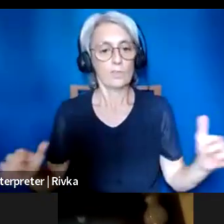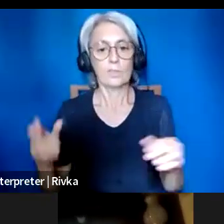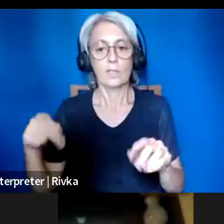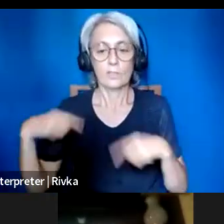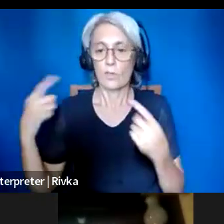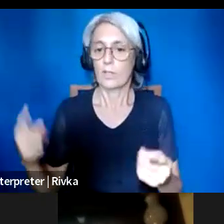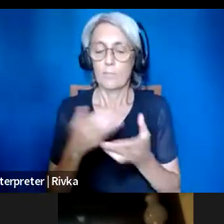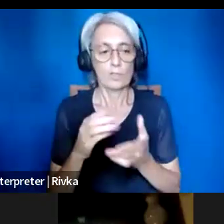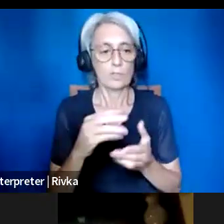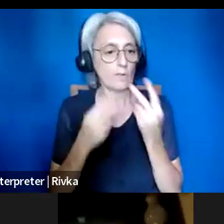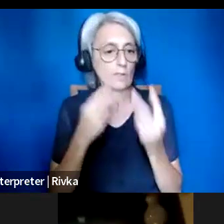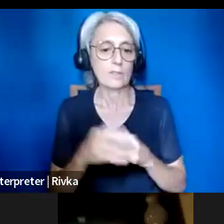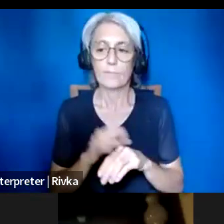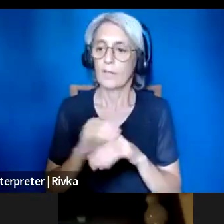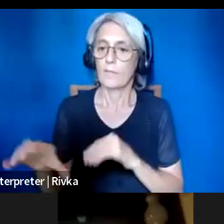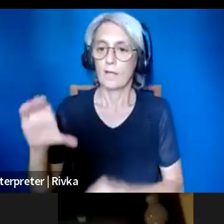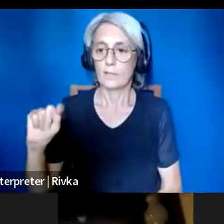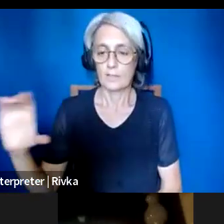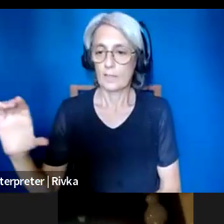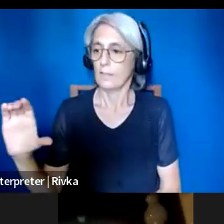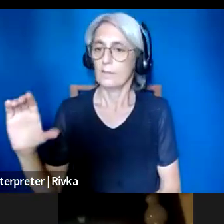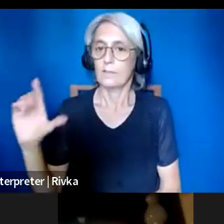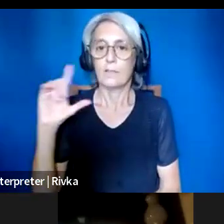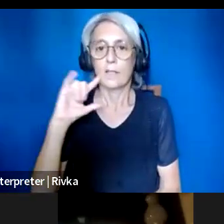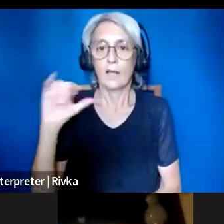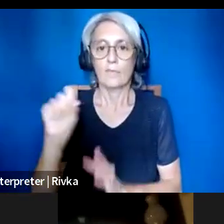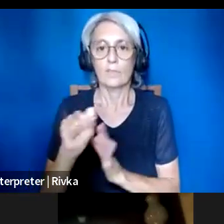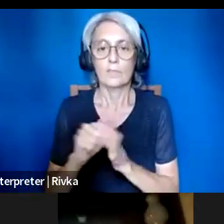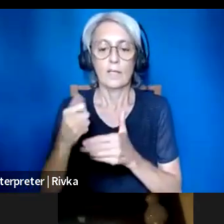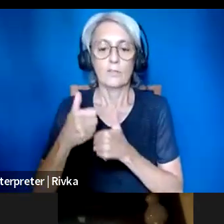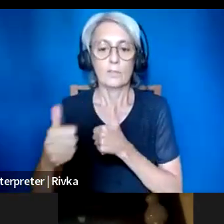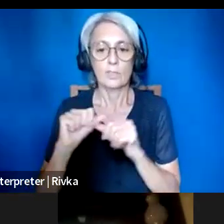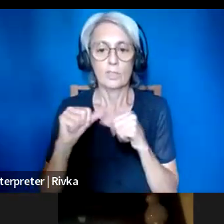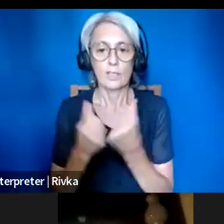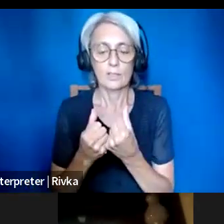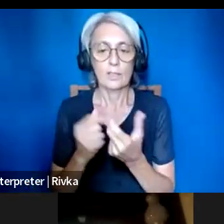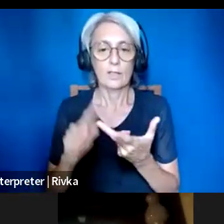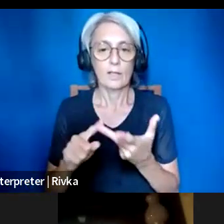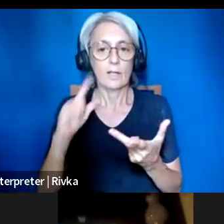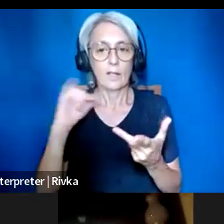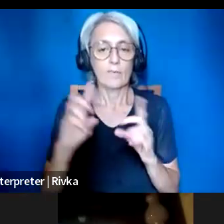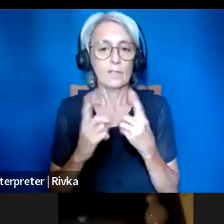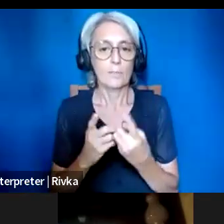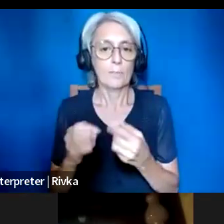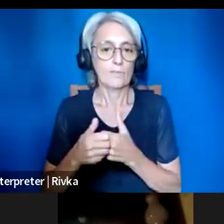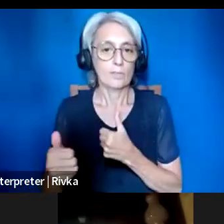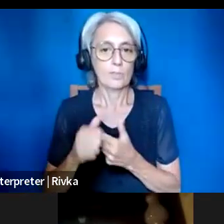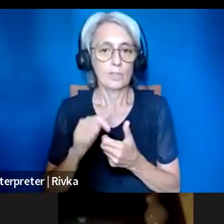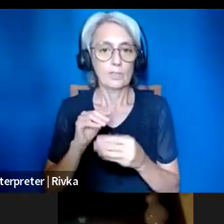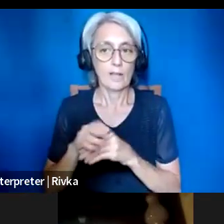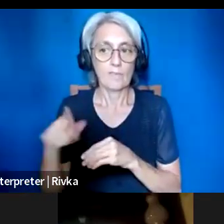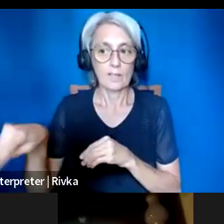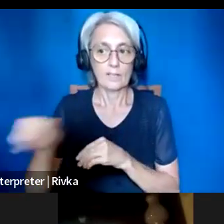advise the California Transportation Commission, California State Transportation Agency, and California Department of Transportation on how to